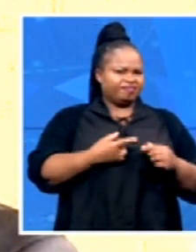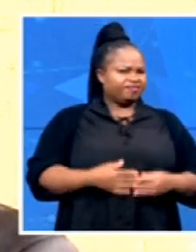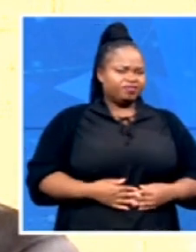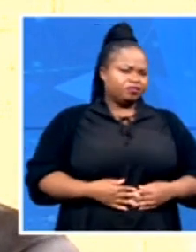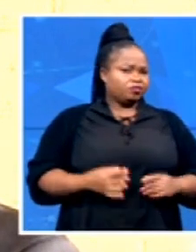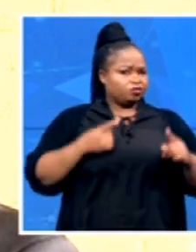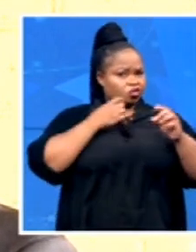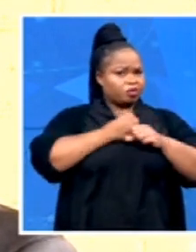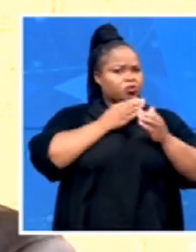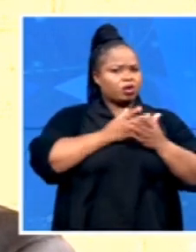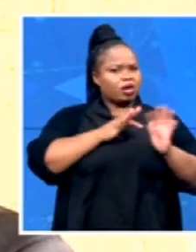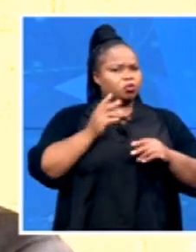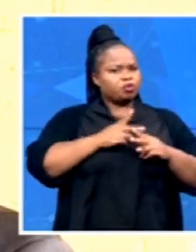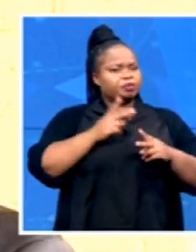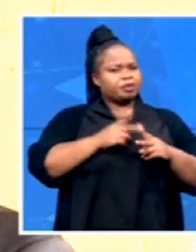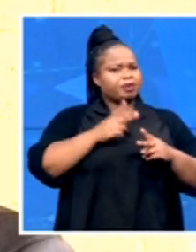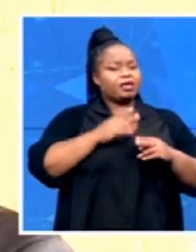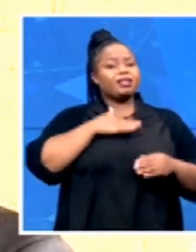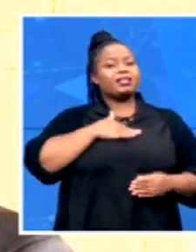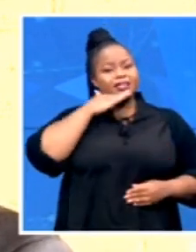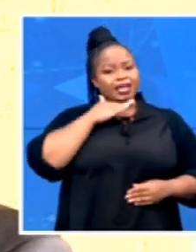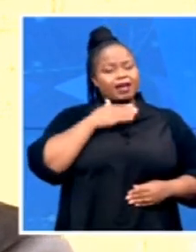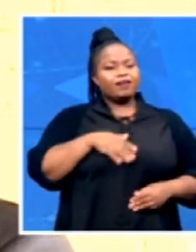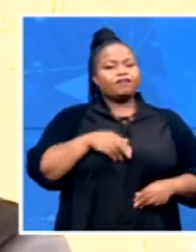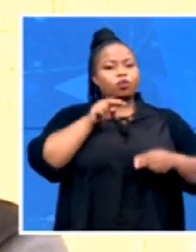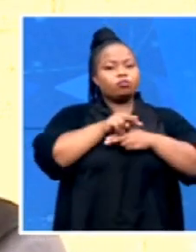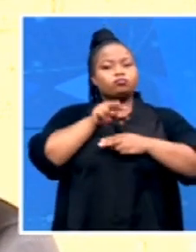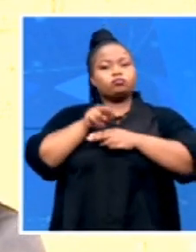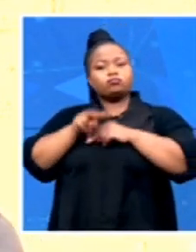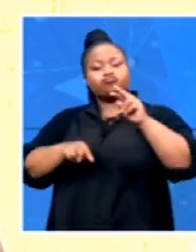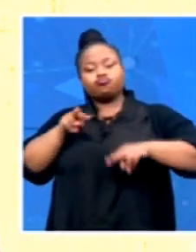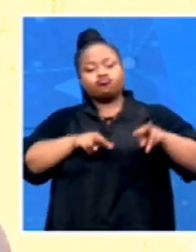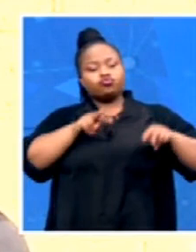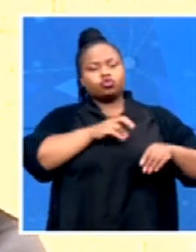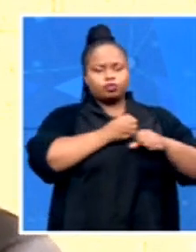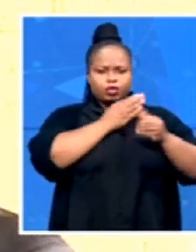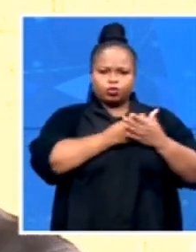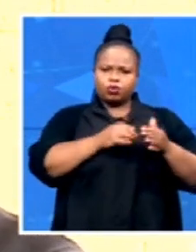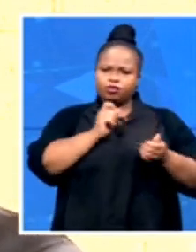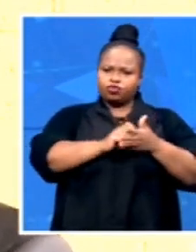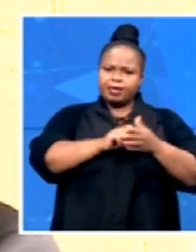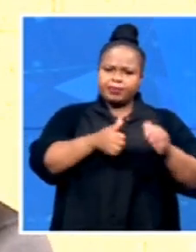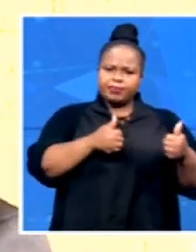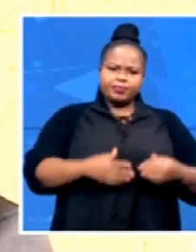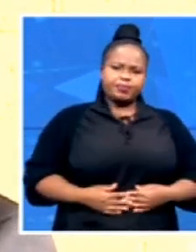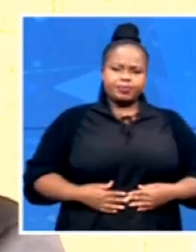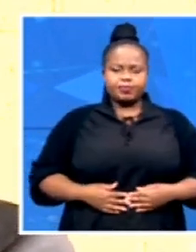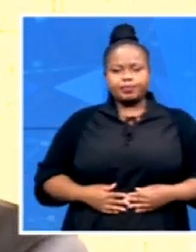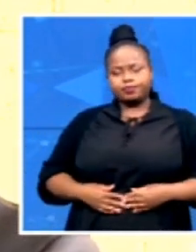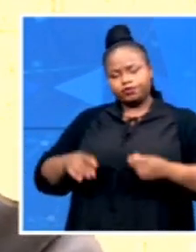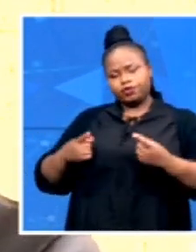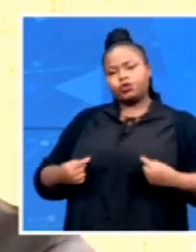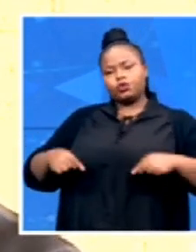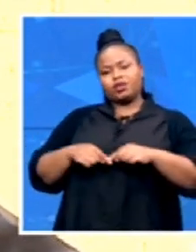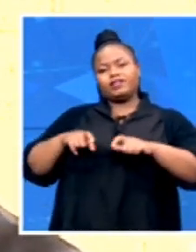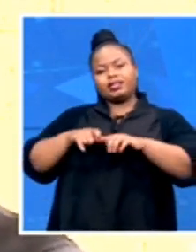number of invigilators to sit to make sure that these learners are able to rise? We are running an examination with 201,000